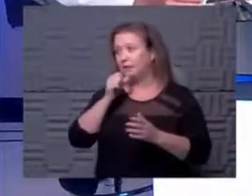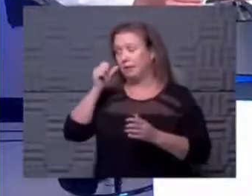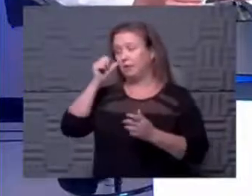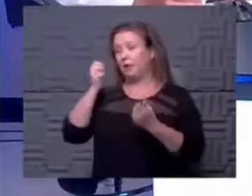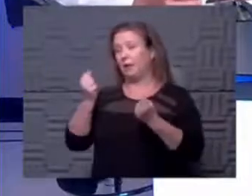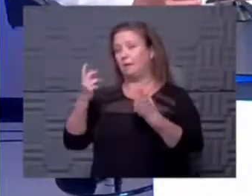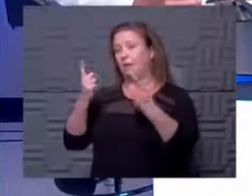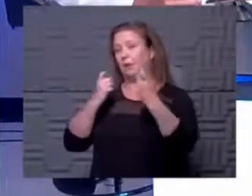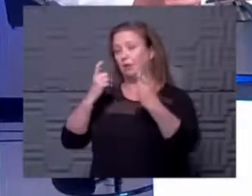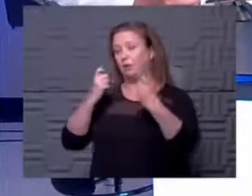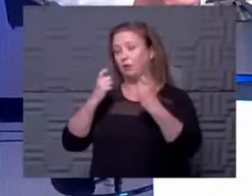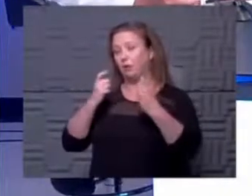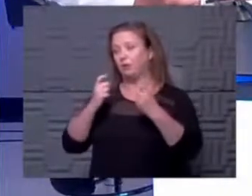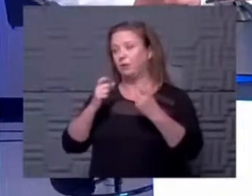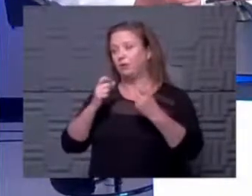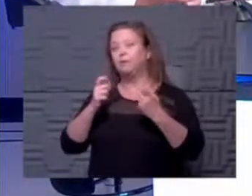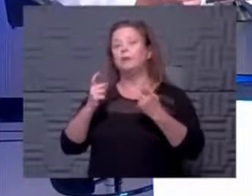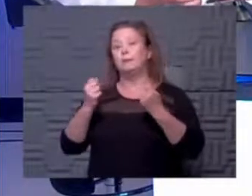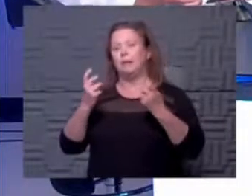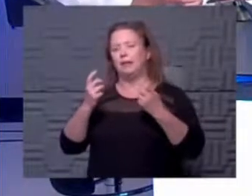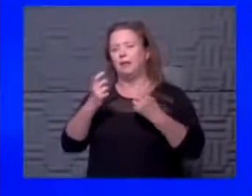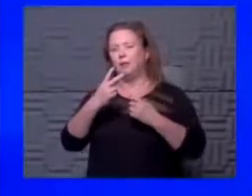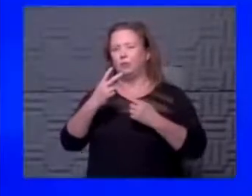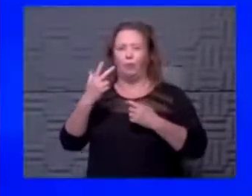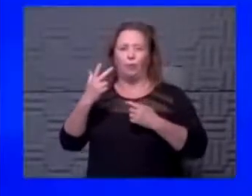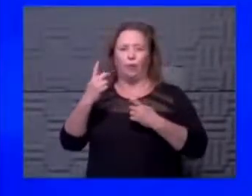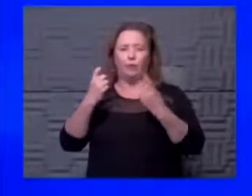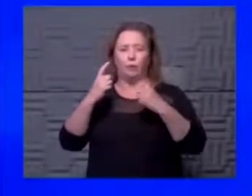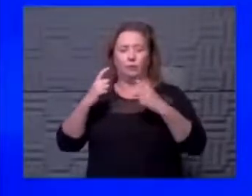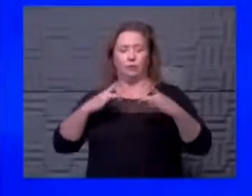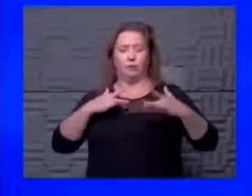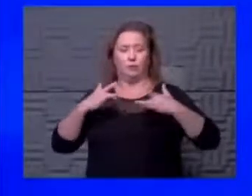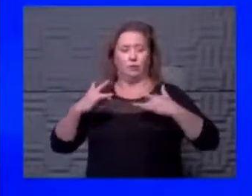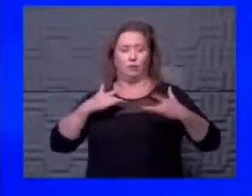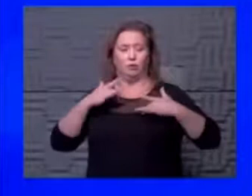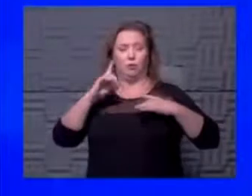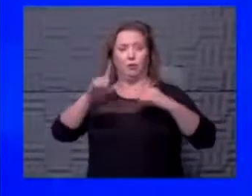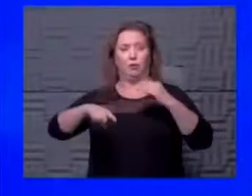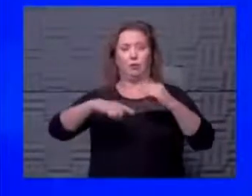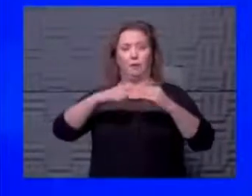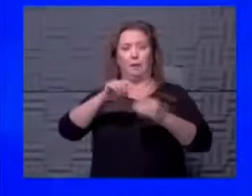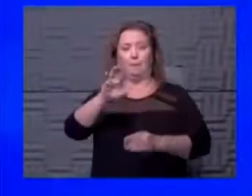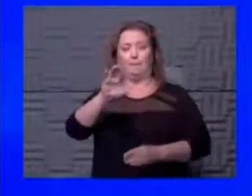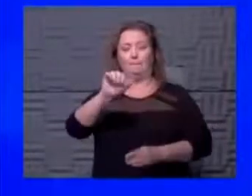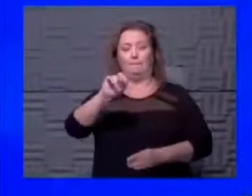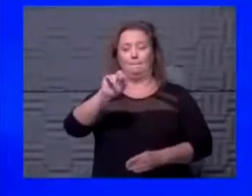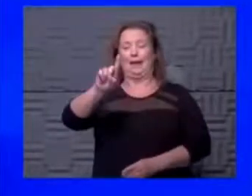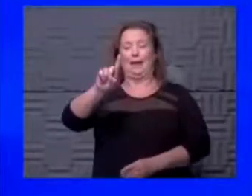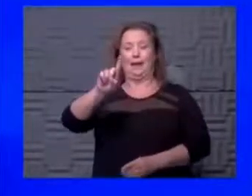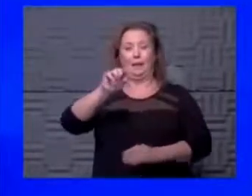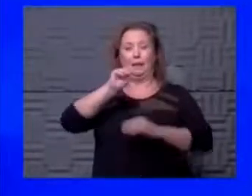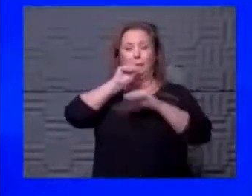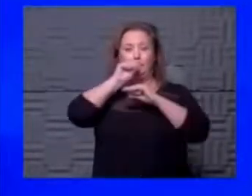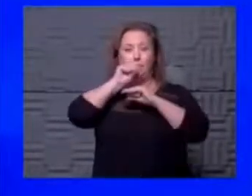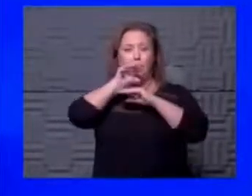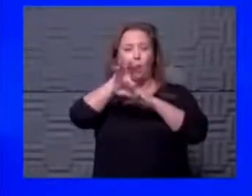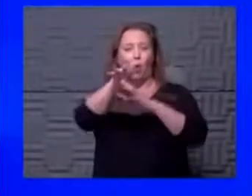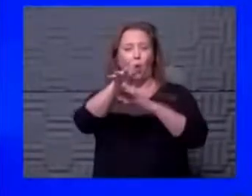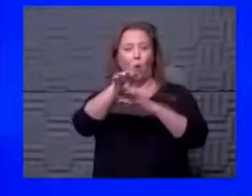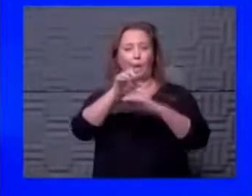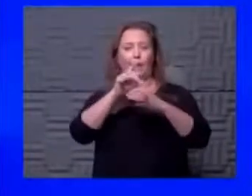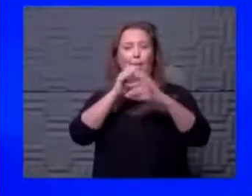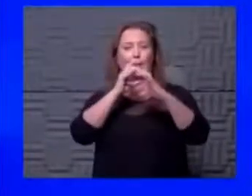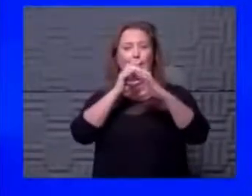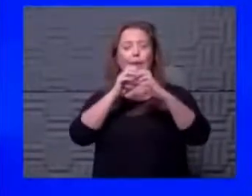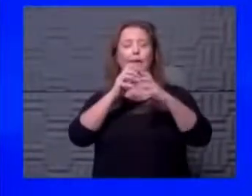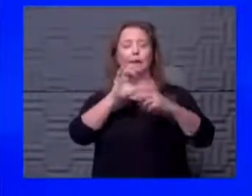got a lot of questions from, or not a lot, but 2 or 3 that were concerned about band, blowing instruments and